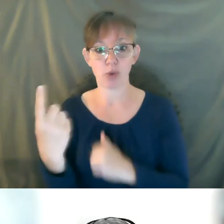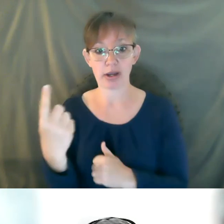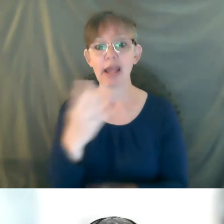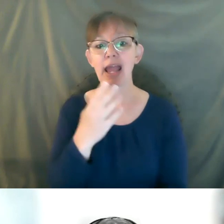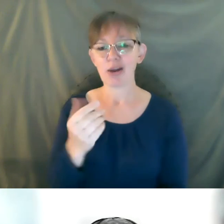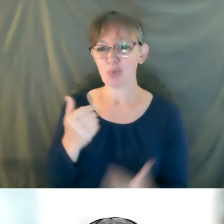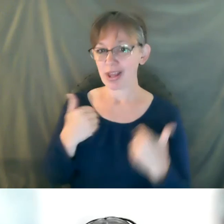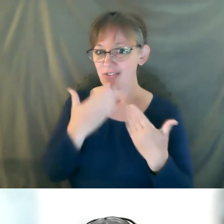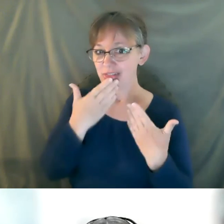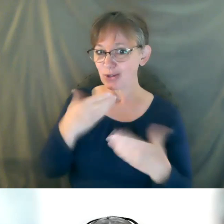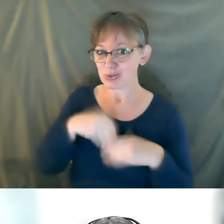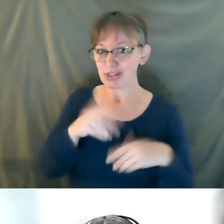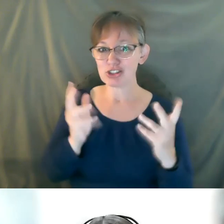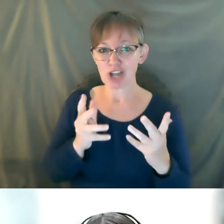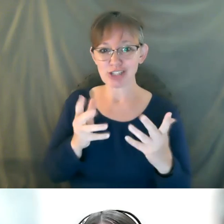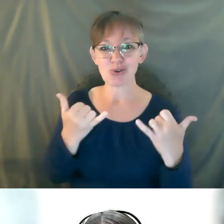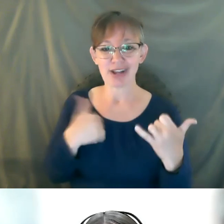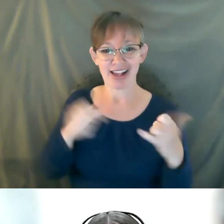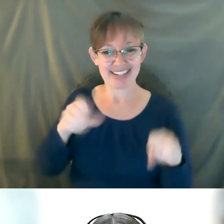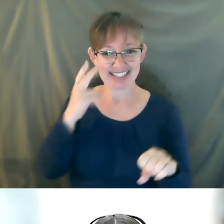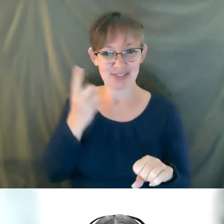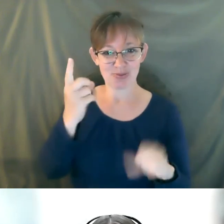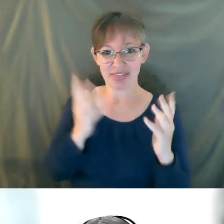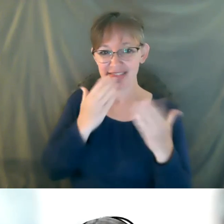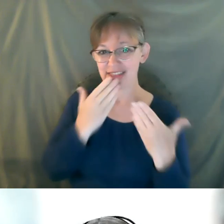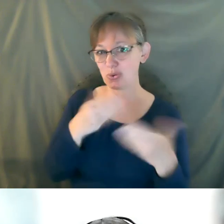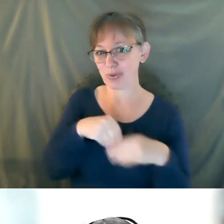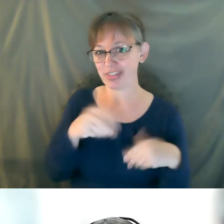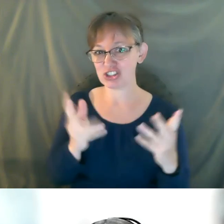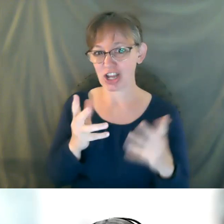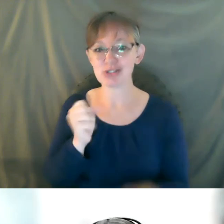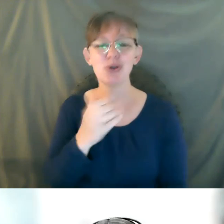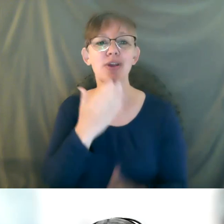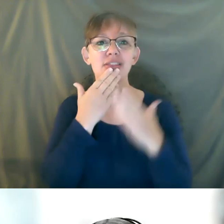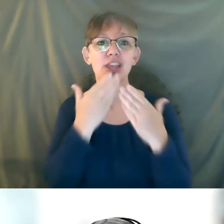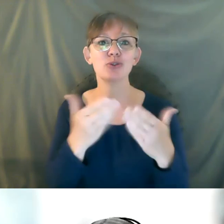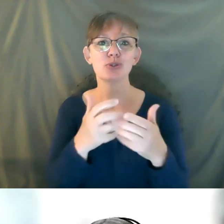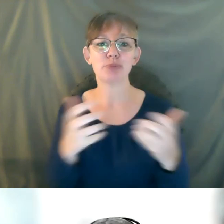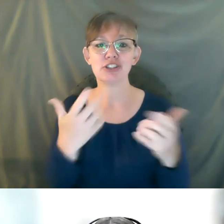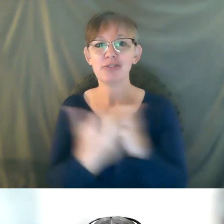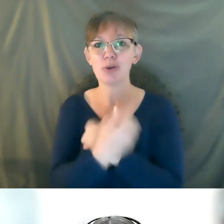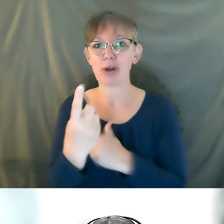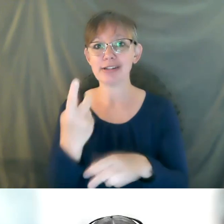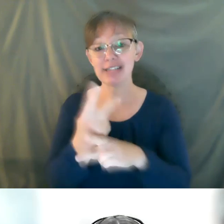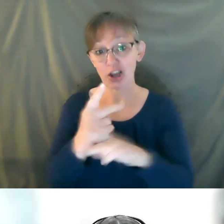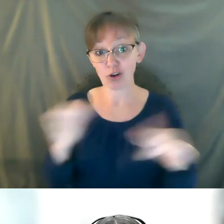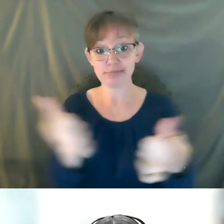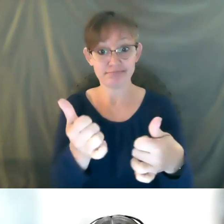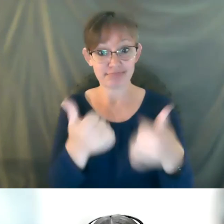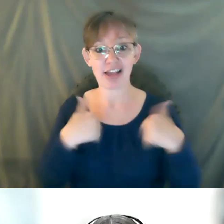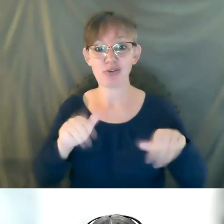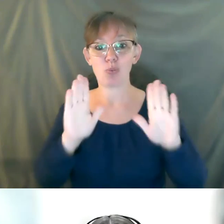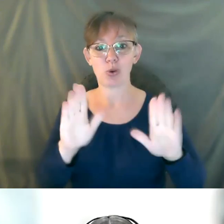the chat, so now I can see a thank you. All right, thank you so much, everyone. Take care and have a wonderful rest of the day.